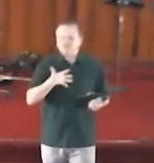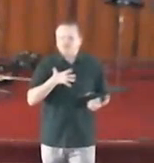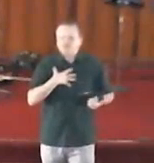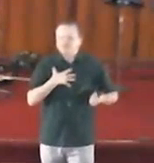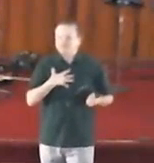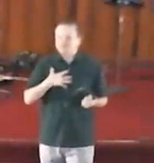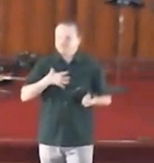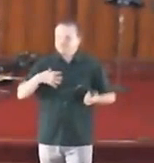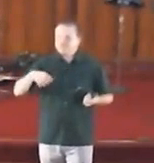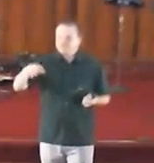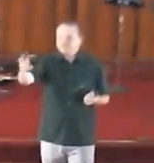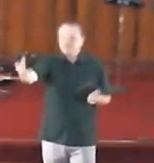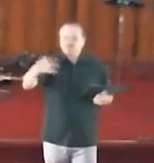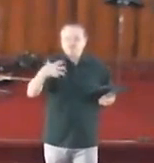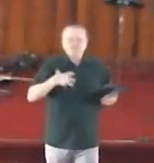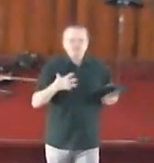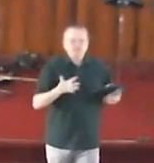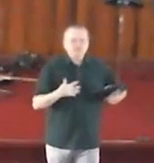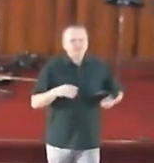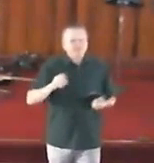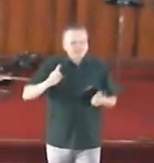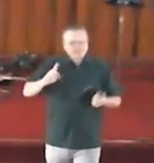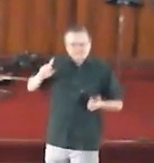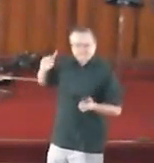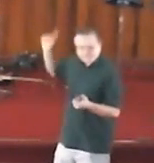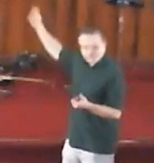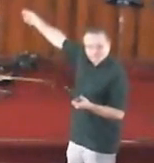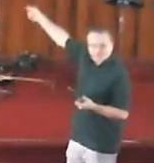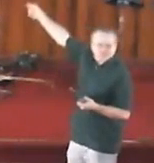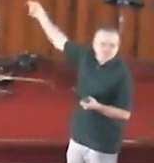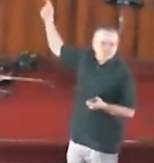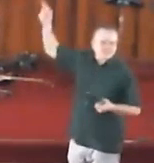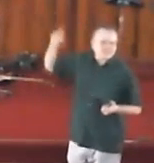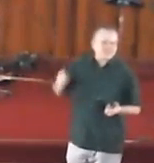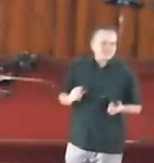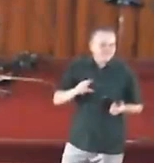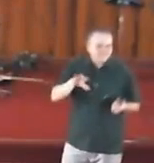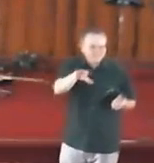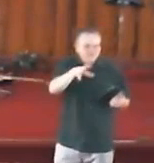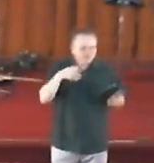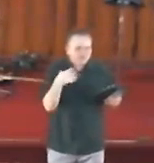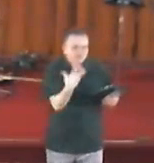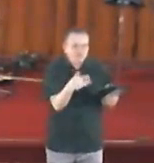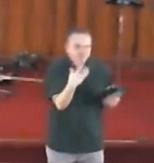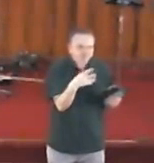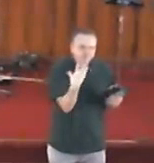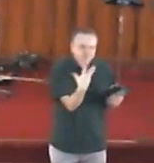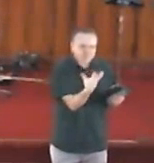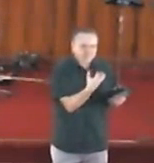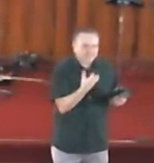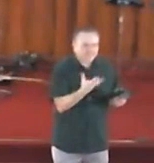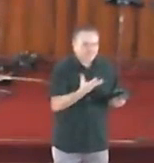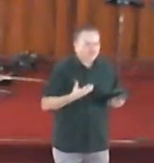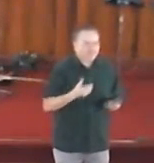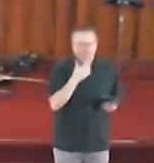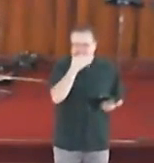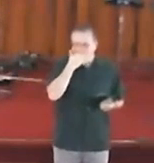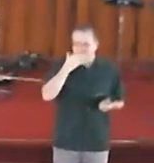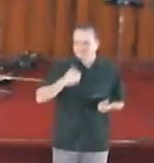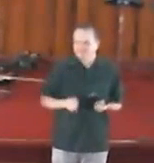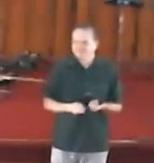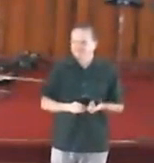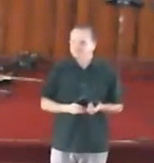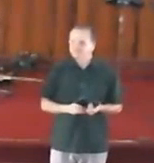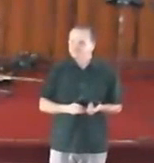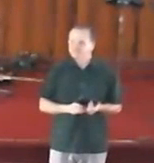estudié computación, ¿qué bautismo recibí? Bueno, el del Tecnológico de Costa Rica, ¿verdad? Es como más o menos una analogía.